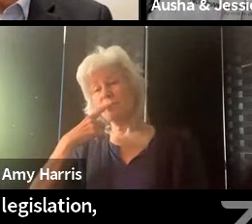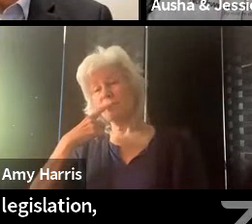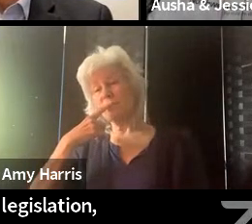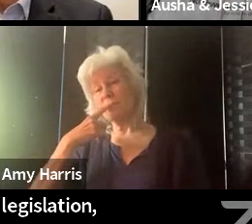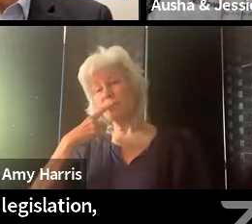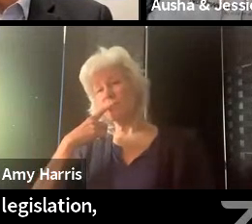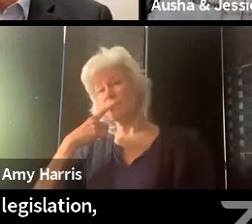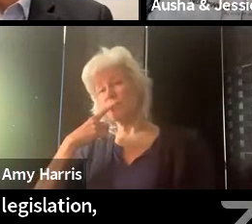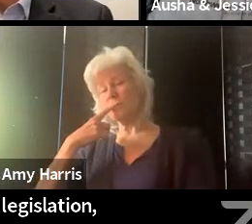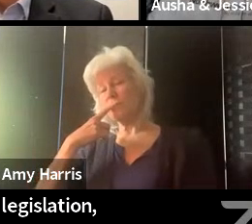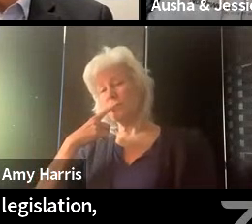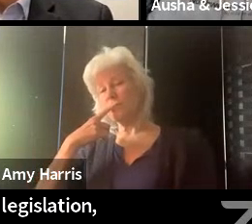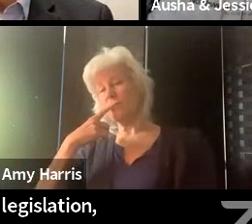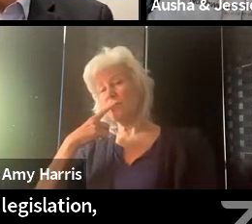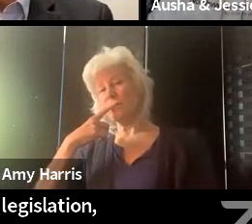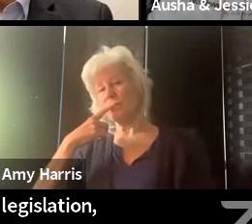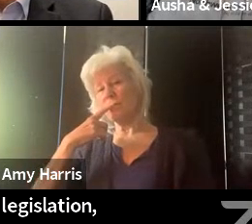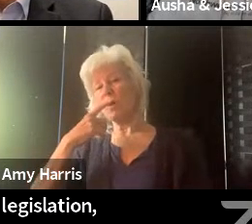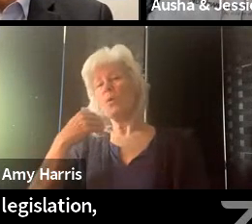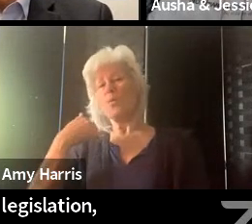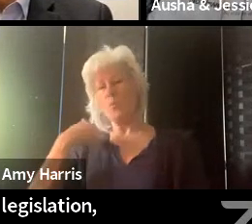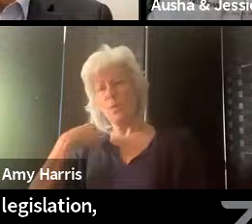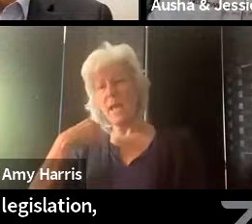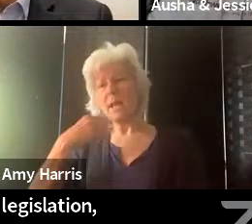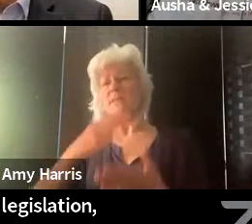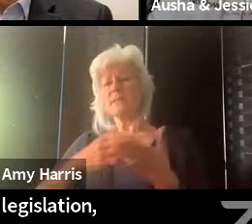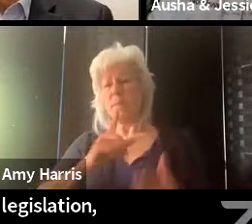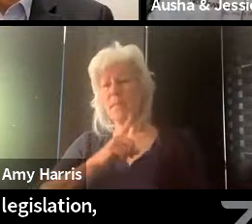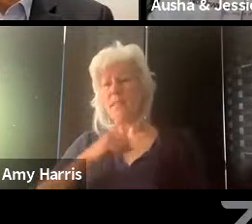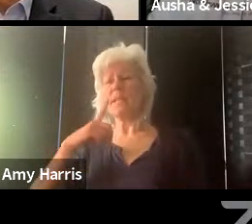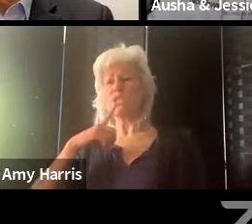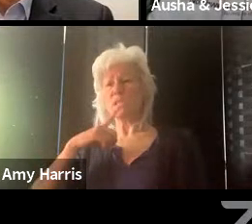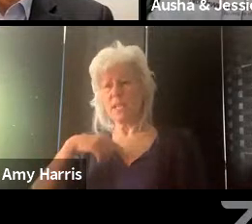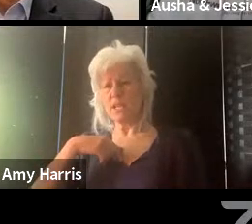We had some opposition in the legislature.